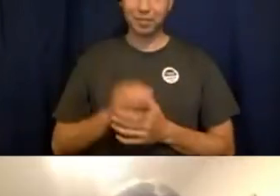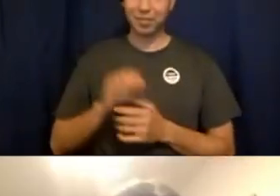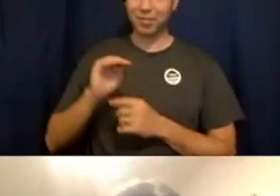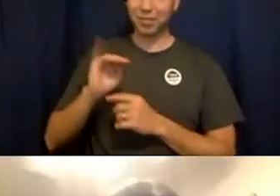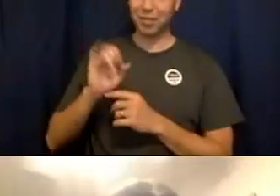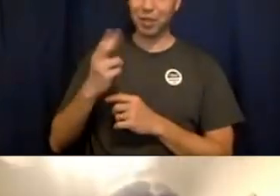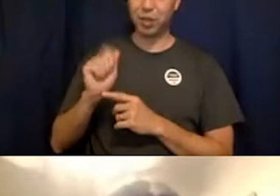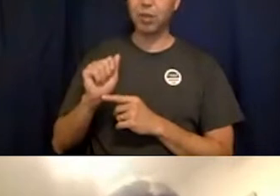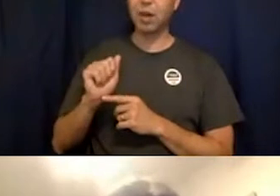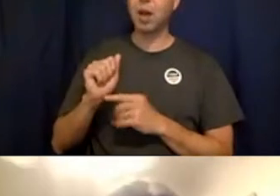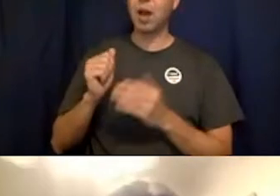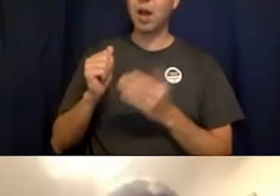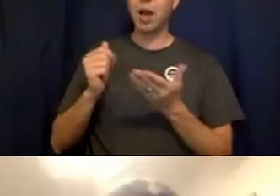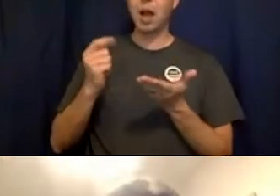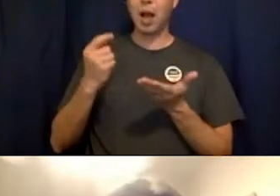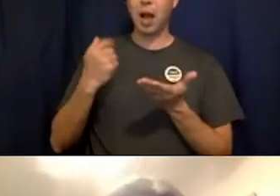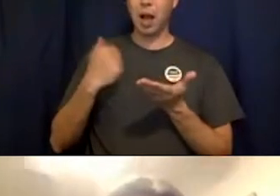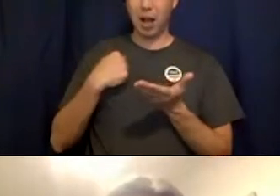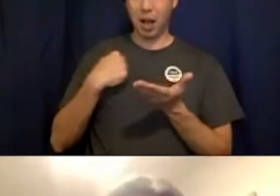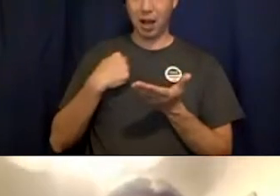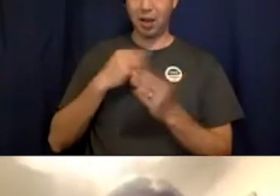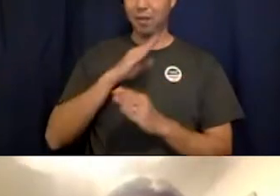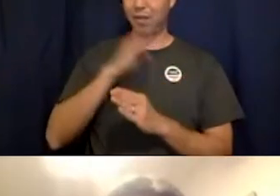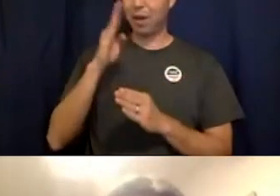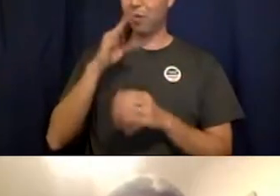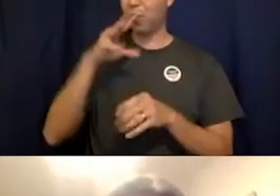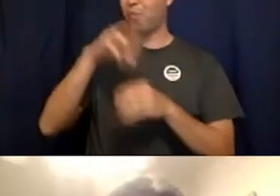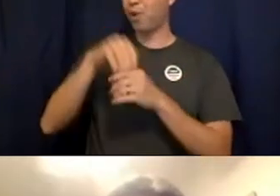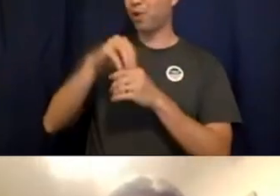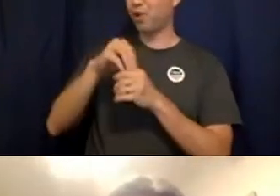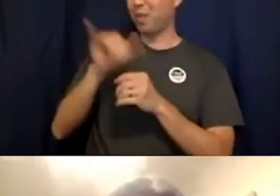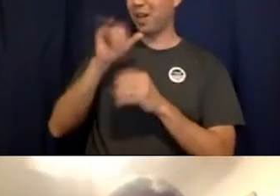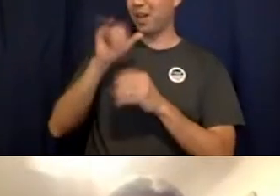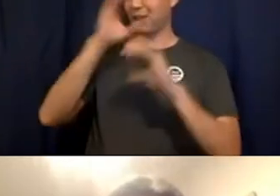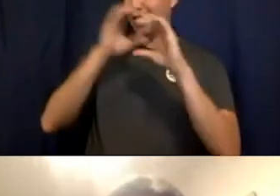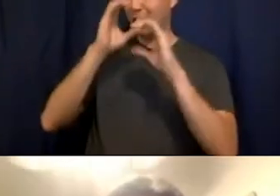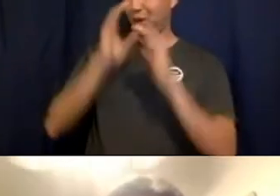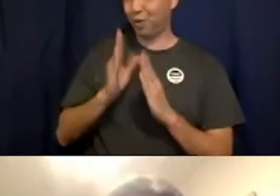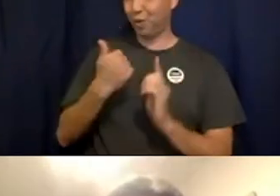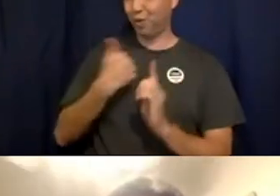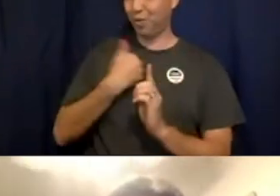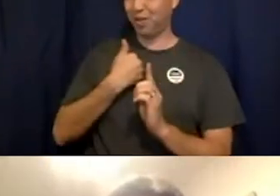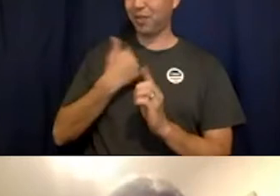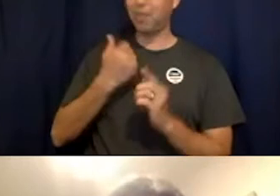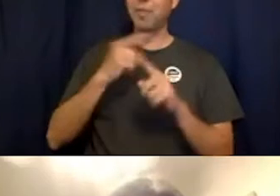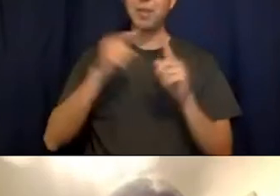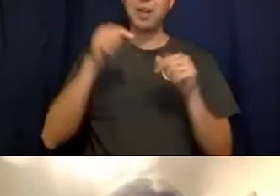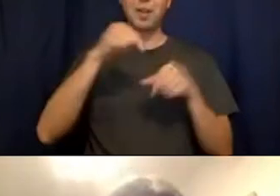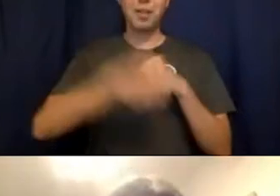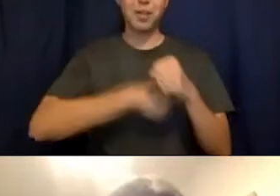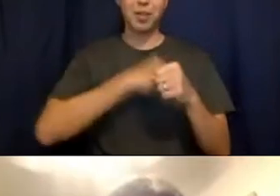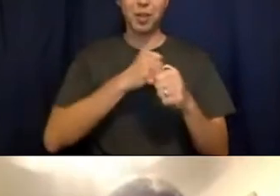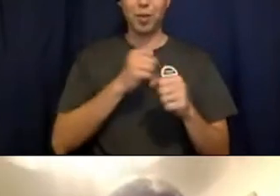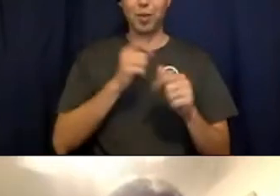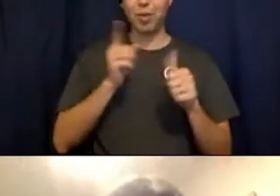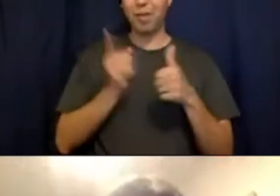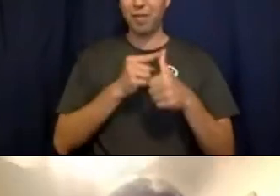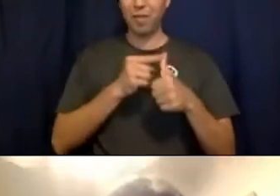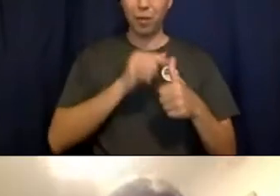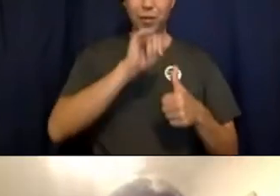So she's a big Bowie fan. That's beautiful. She's the real artist. She's